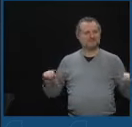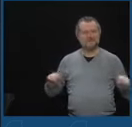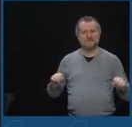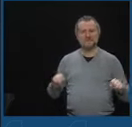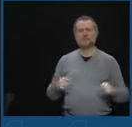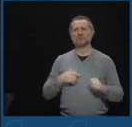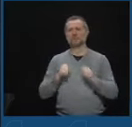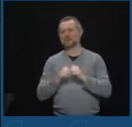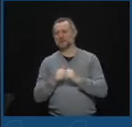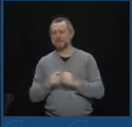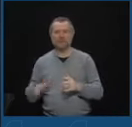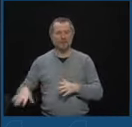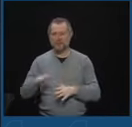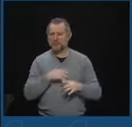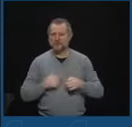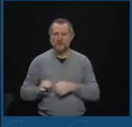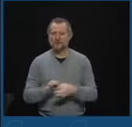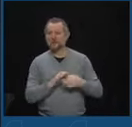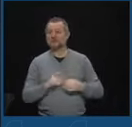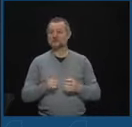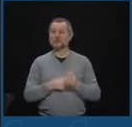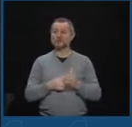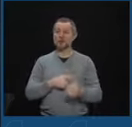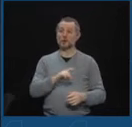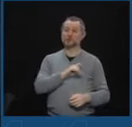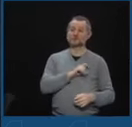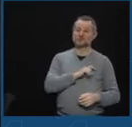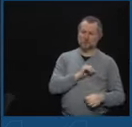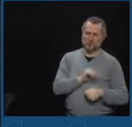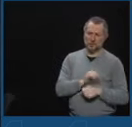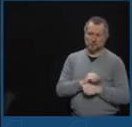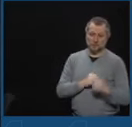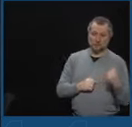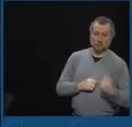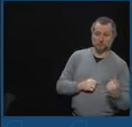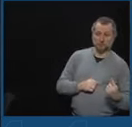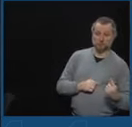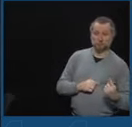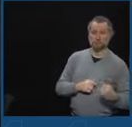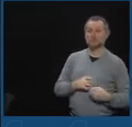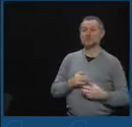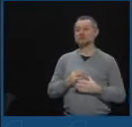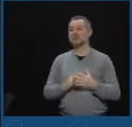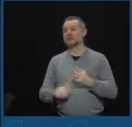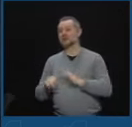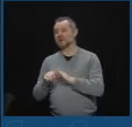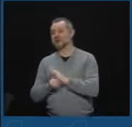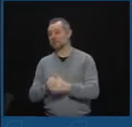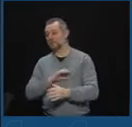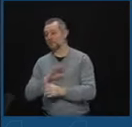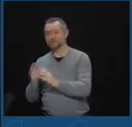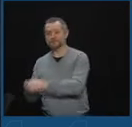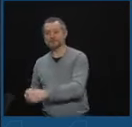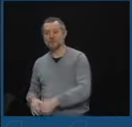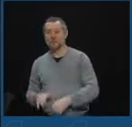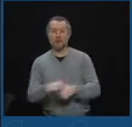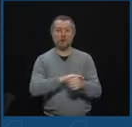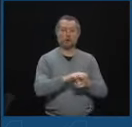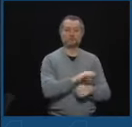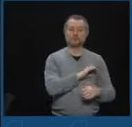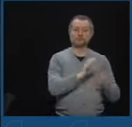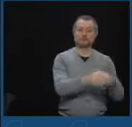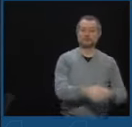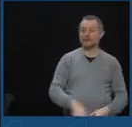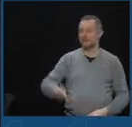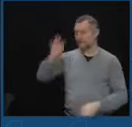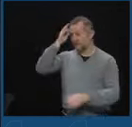know, law enforcement sometimes works in silos. You know, the locals are doing this, the state's doing this, the feds are doing this, the FBI and